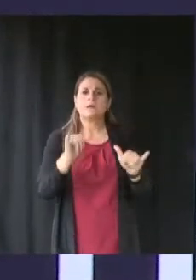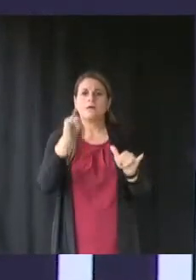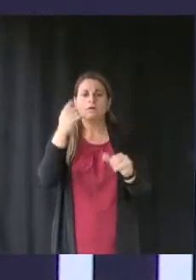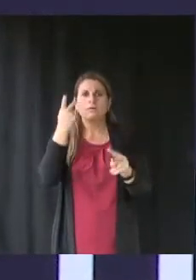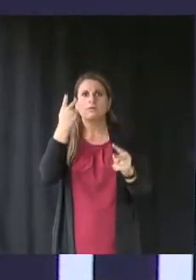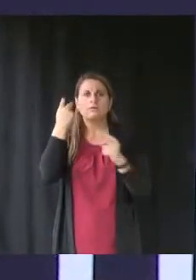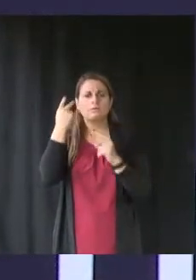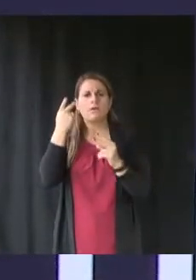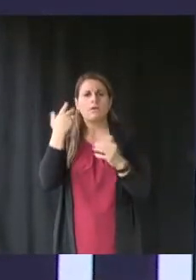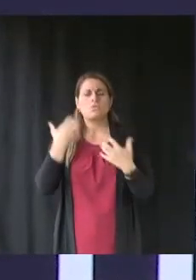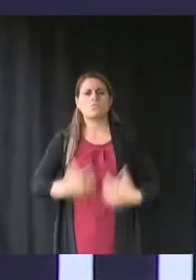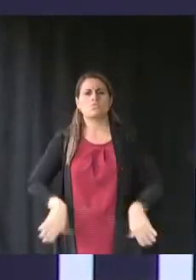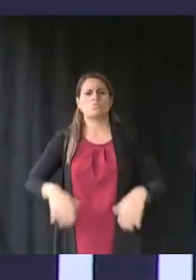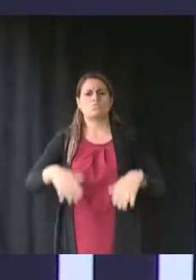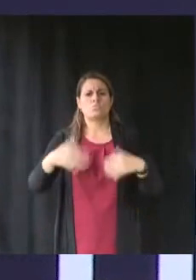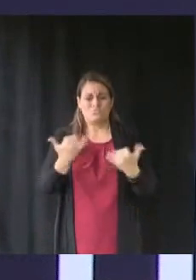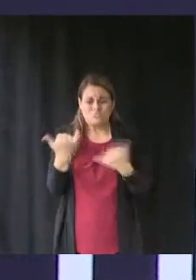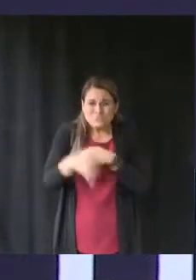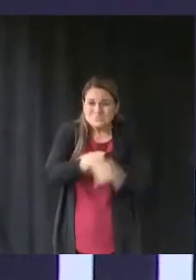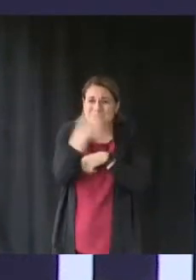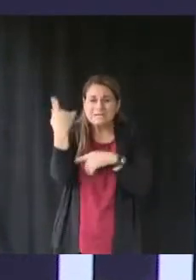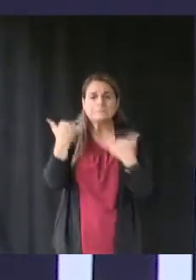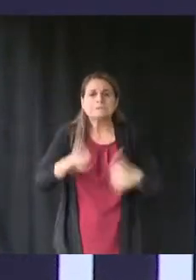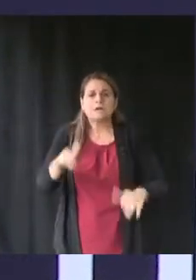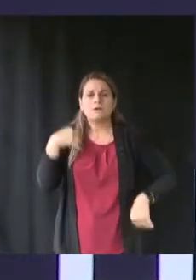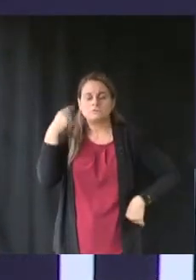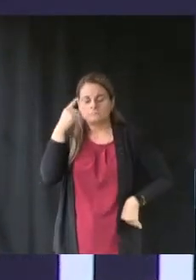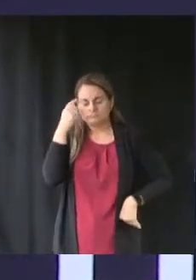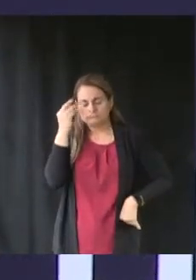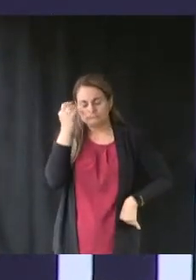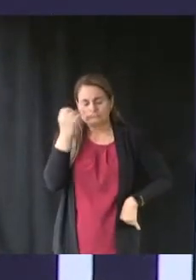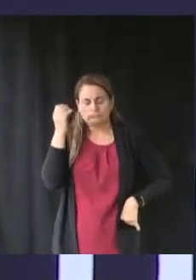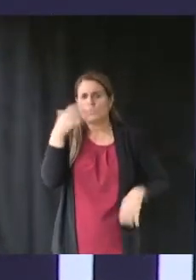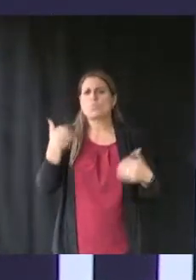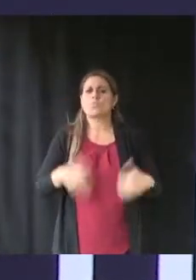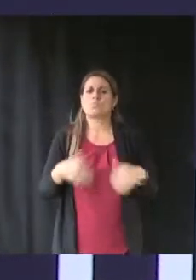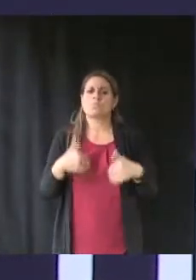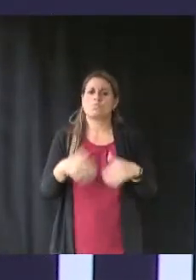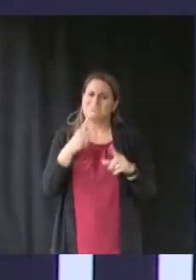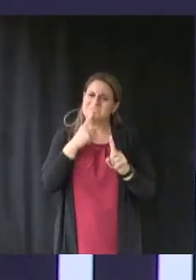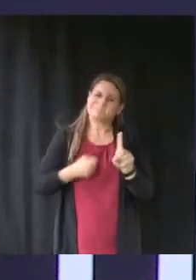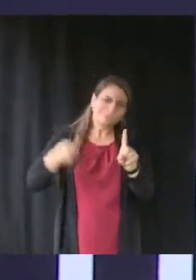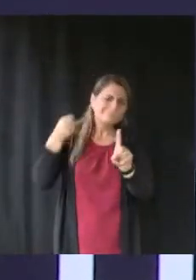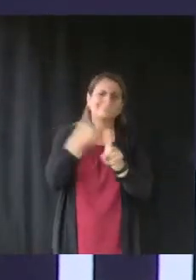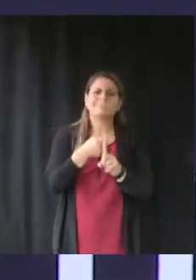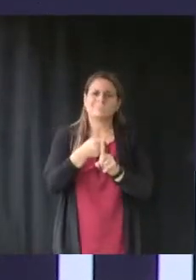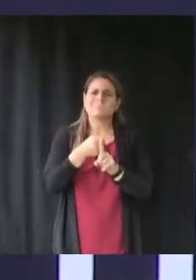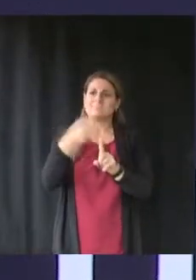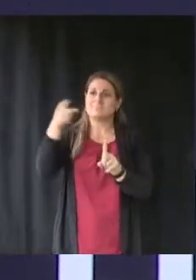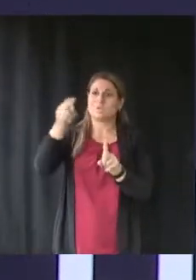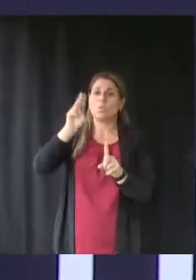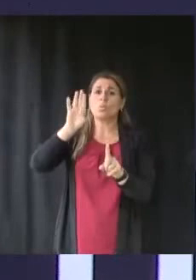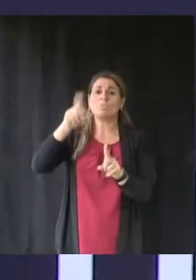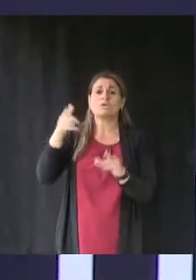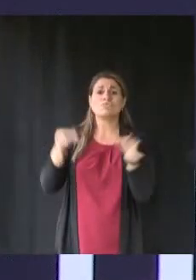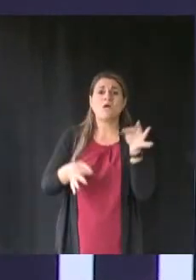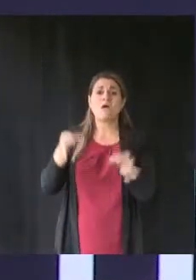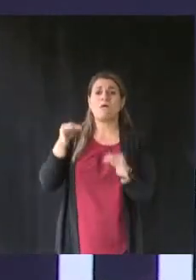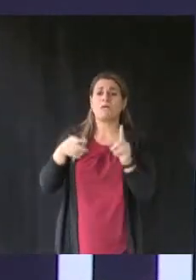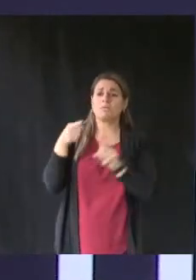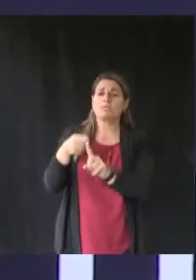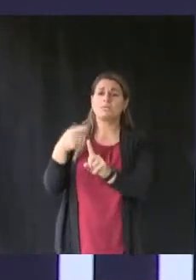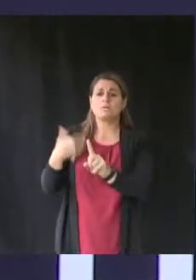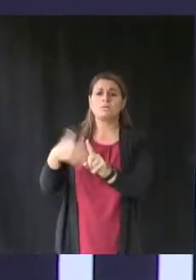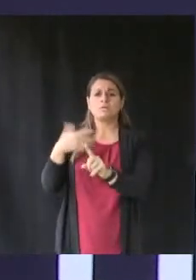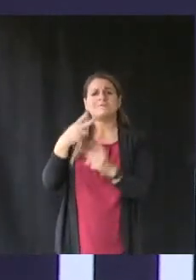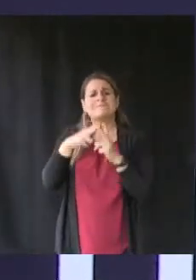law. And further, that letter explains the huge impact that Nuremberg had on my father and his deep commitment to human rights and the